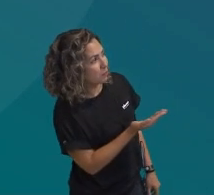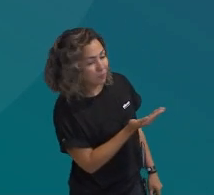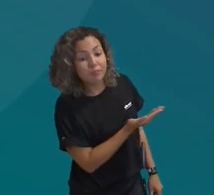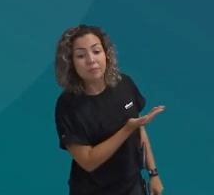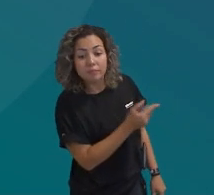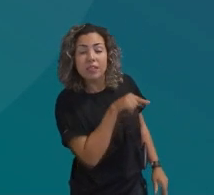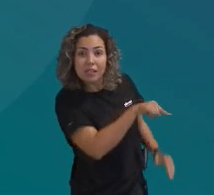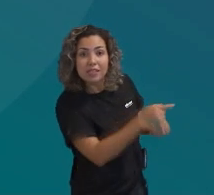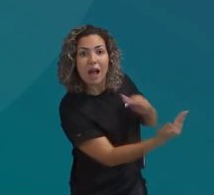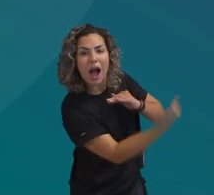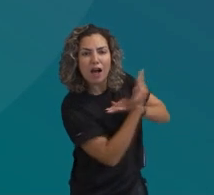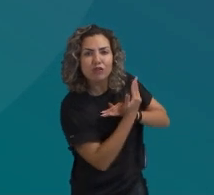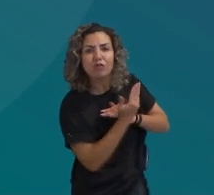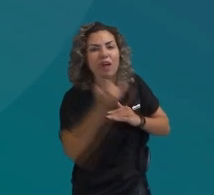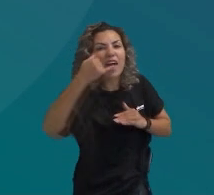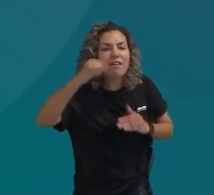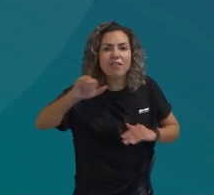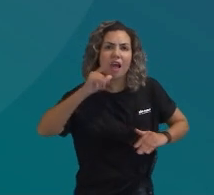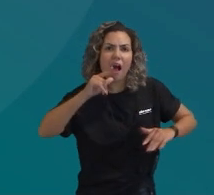areas.